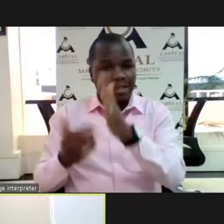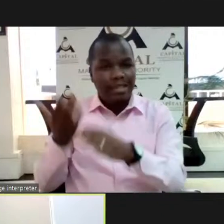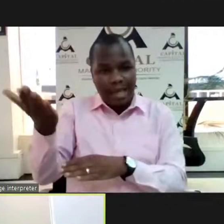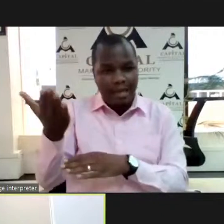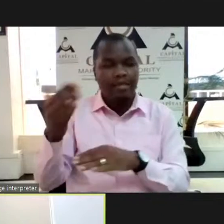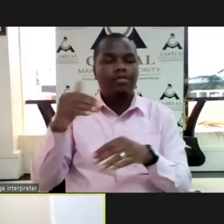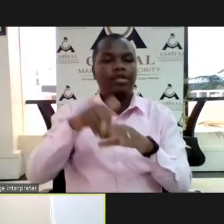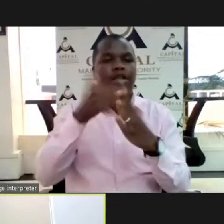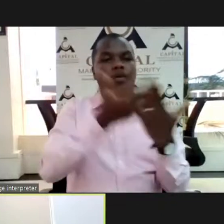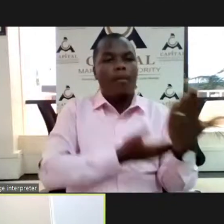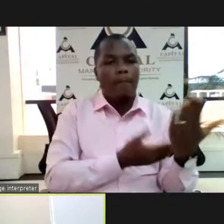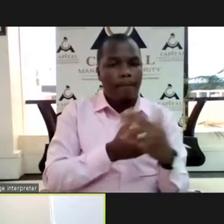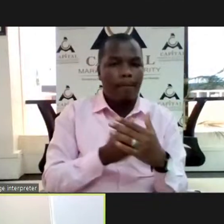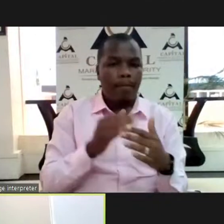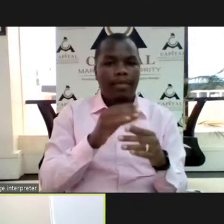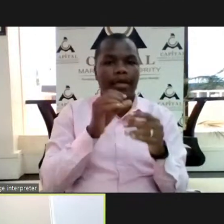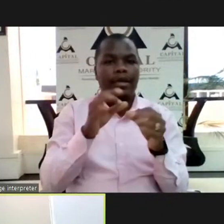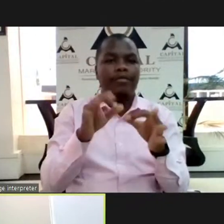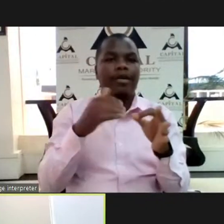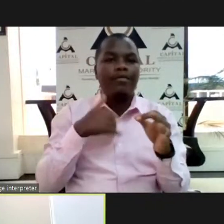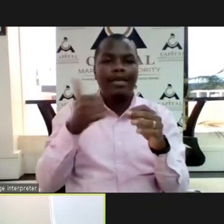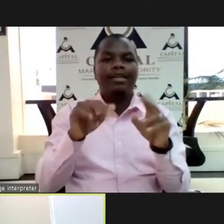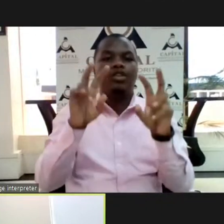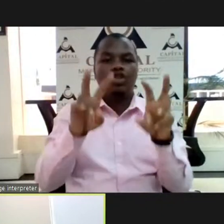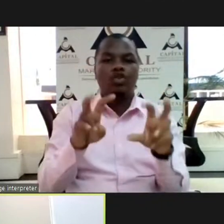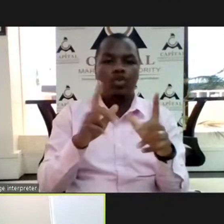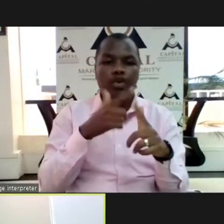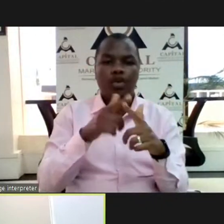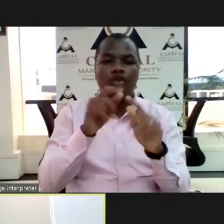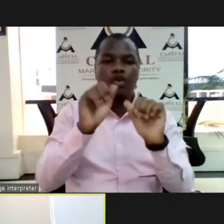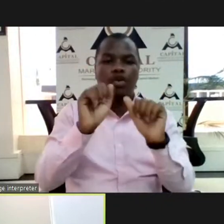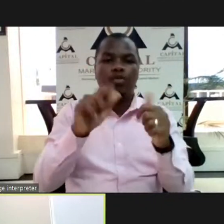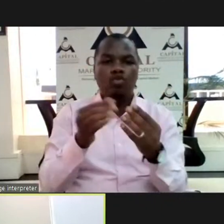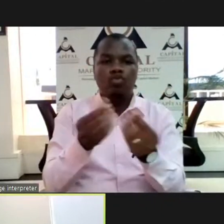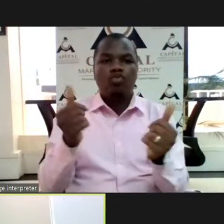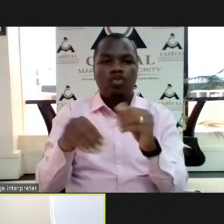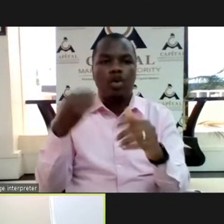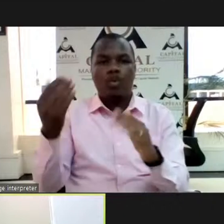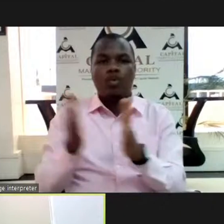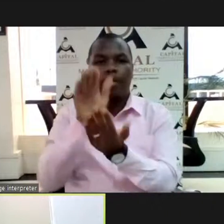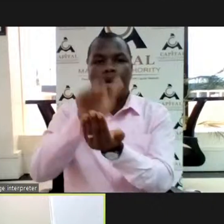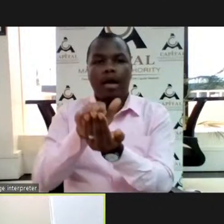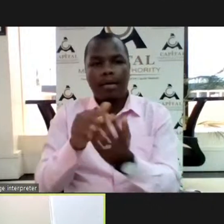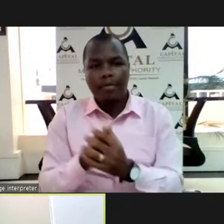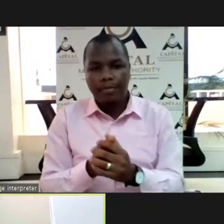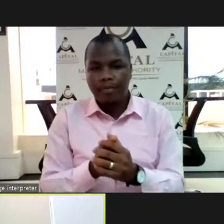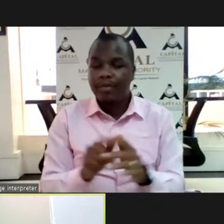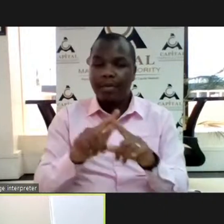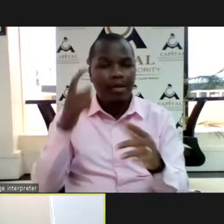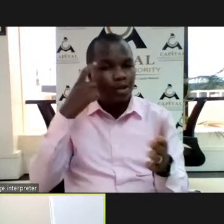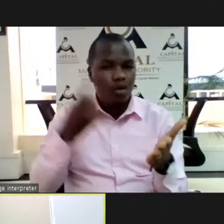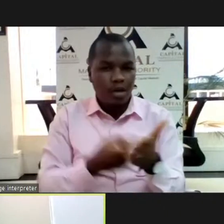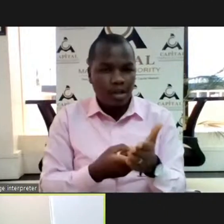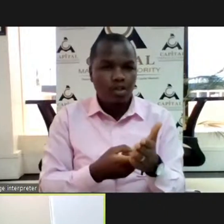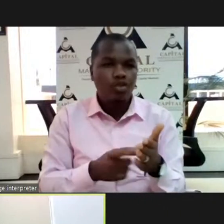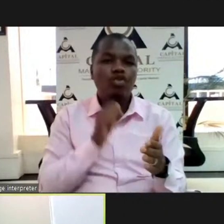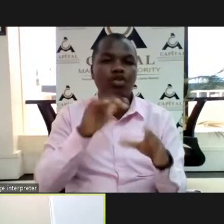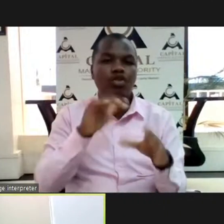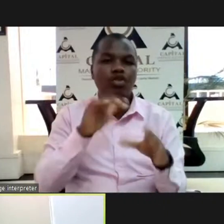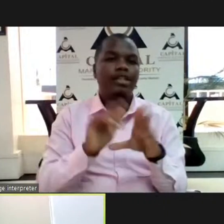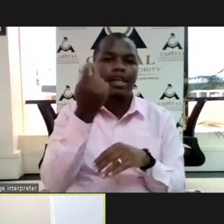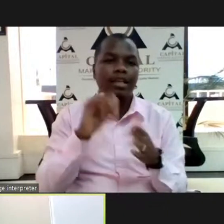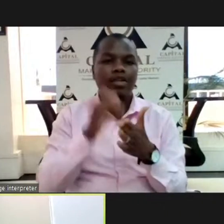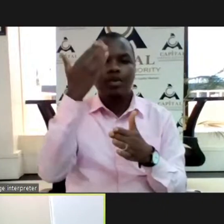on the form. And if there's any issue, then you're able to then sort it out with the bank. But they recognize you're not in Kenya, and that's why they have